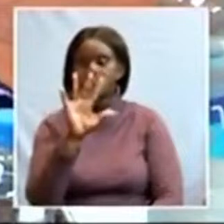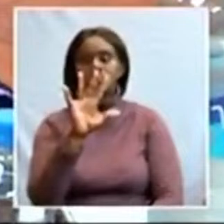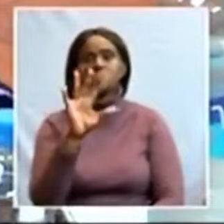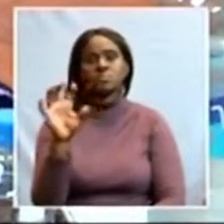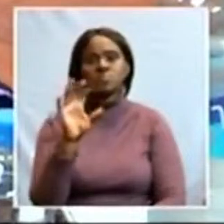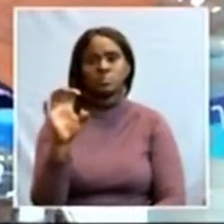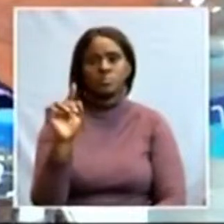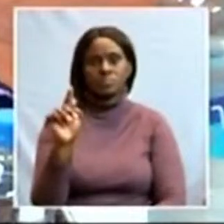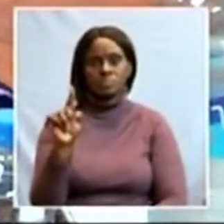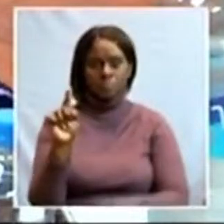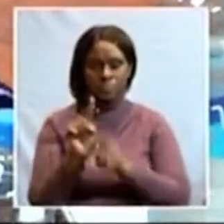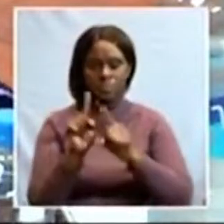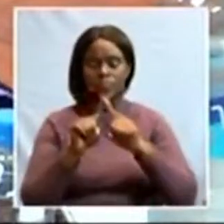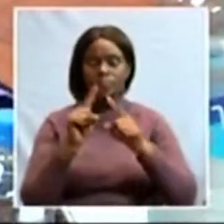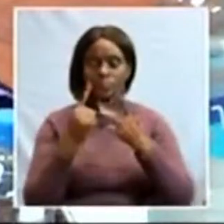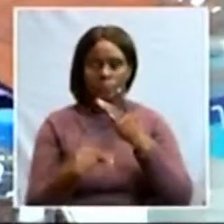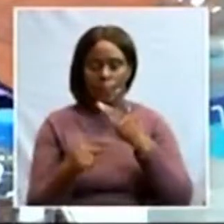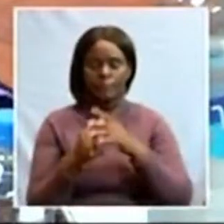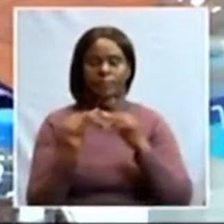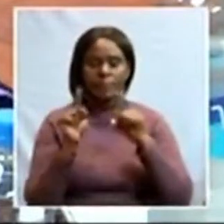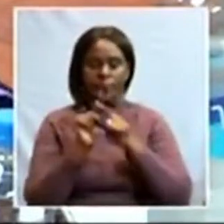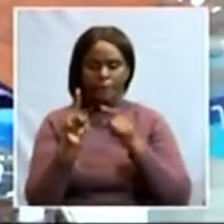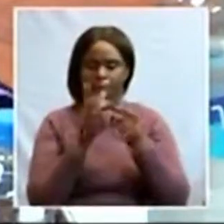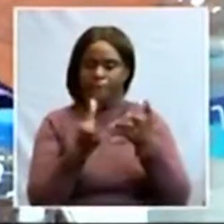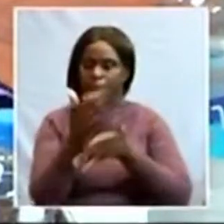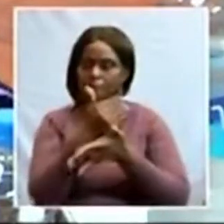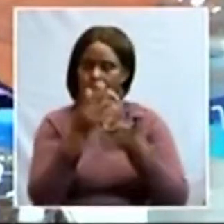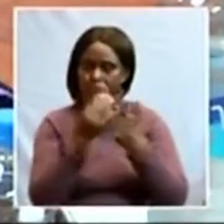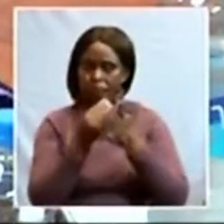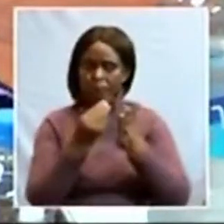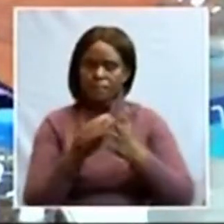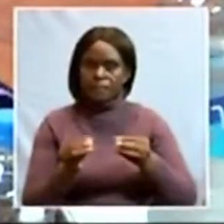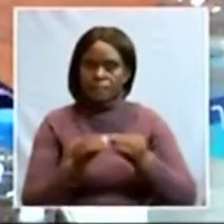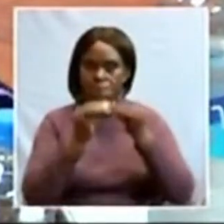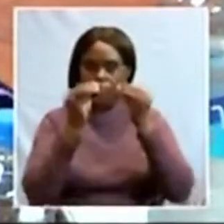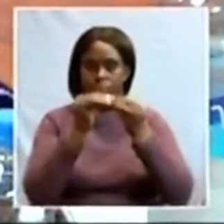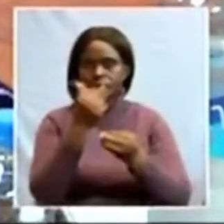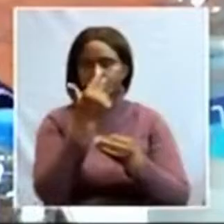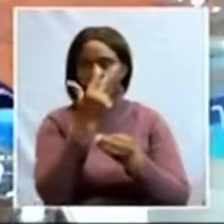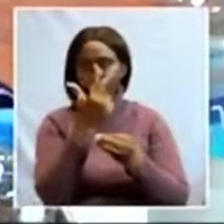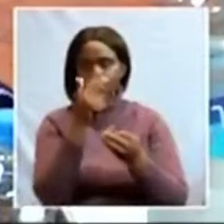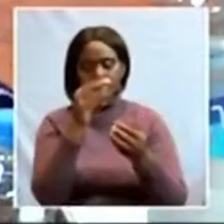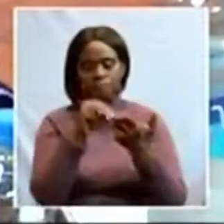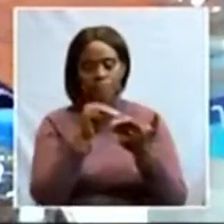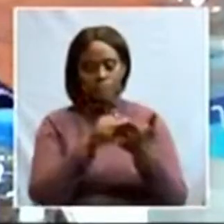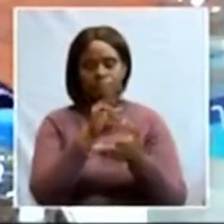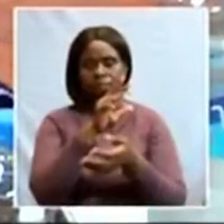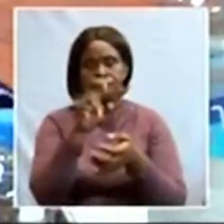19,244,500. However, it collected a total of